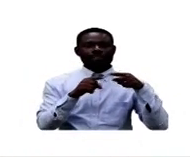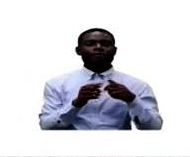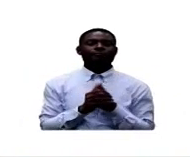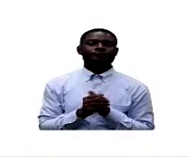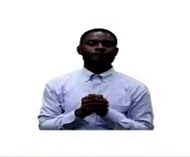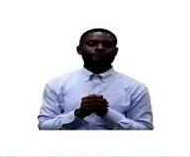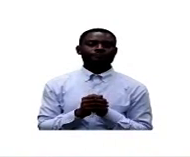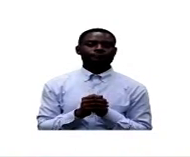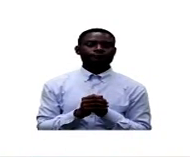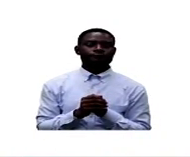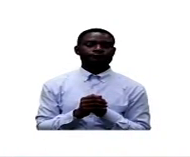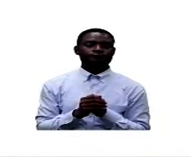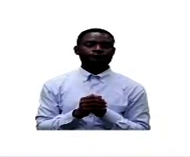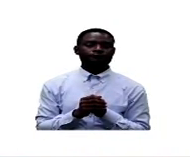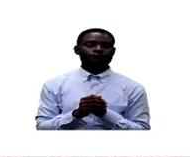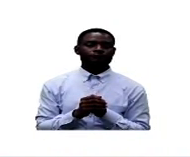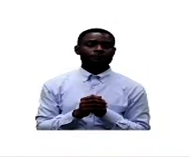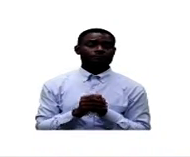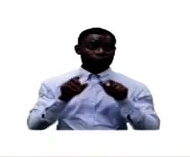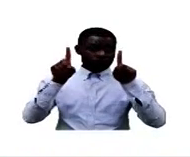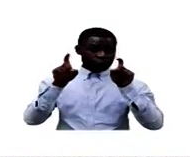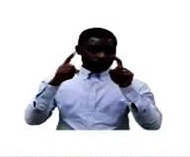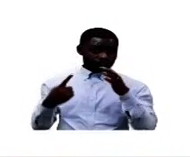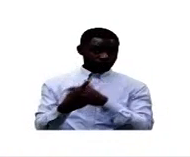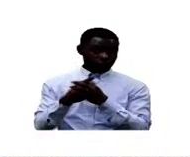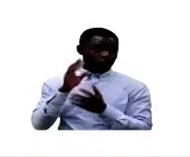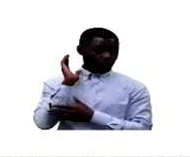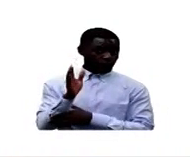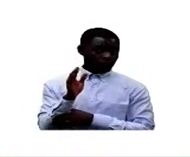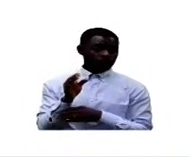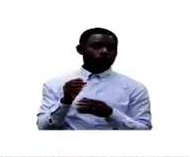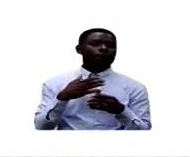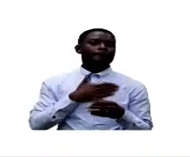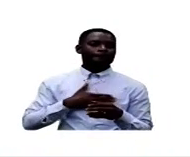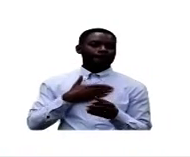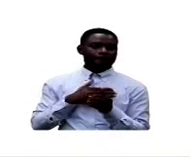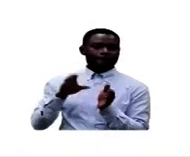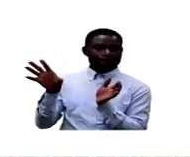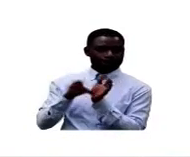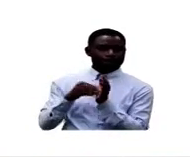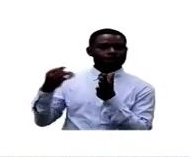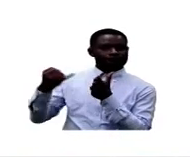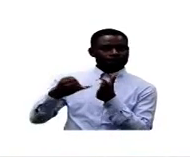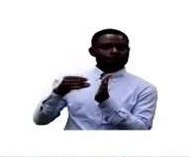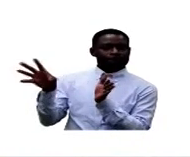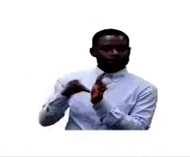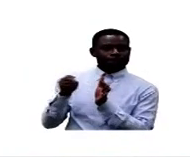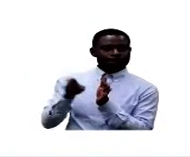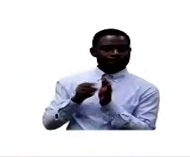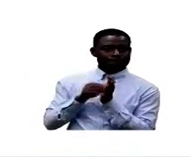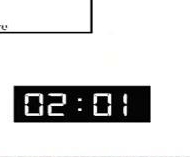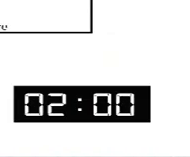assembles. It will come in your exam, so I want you to write this down for me. You have 2 minutes to write